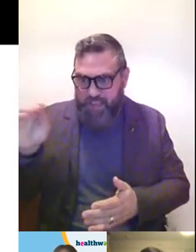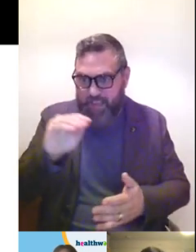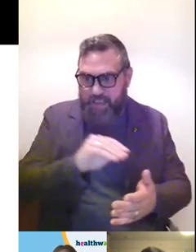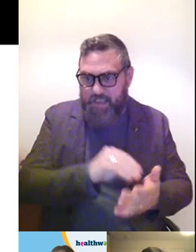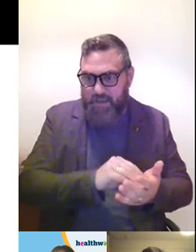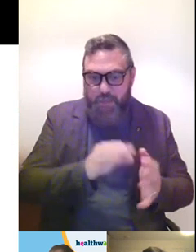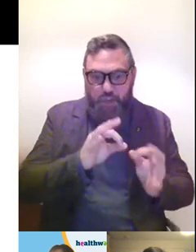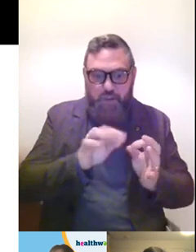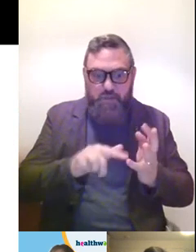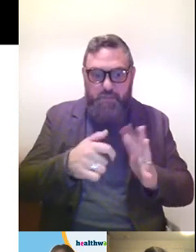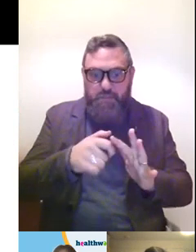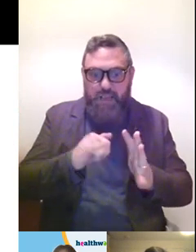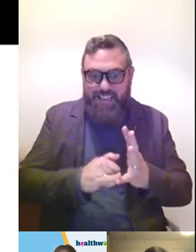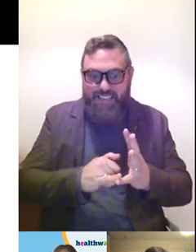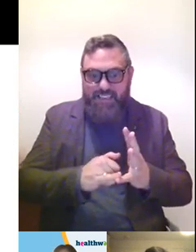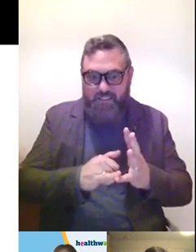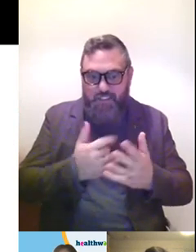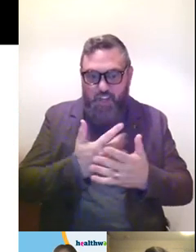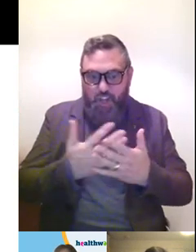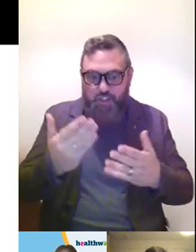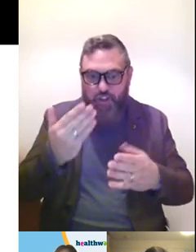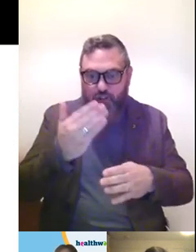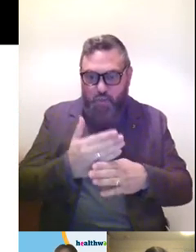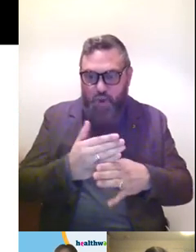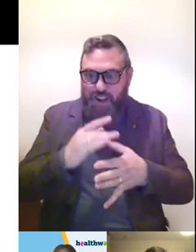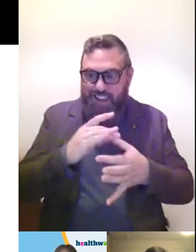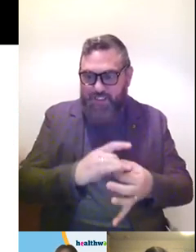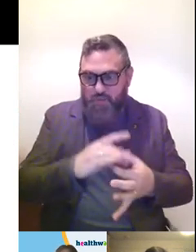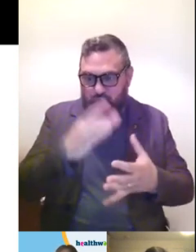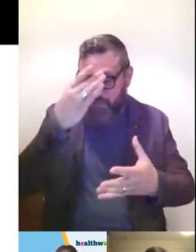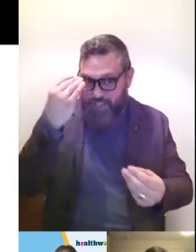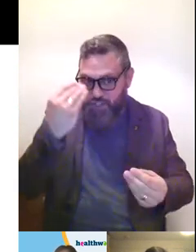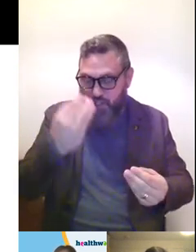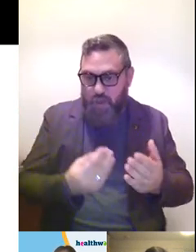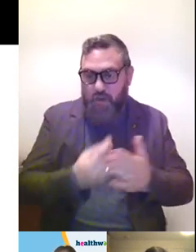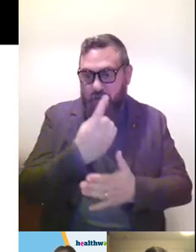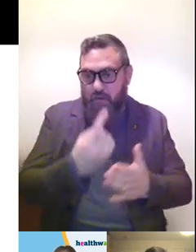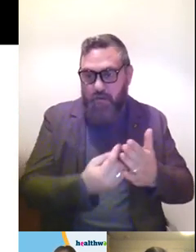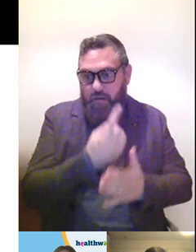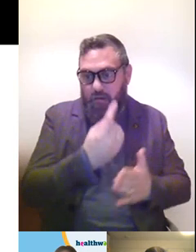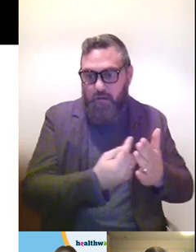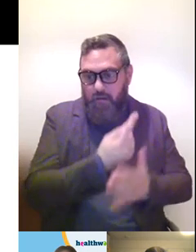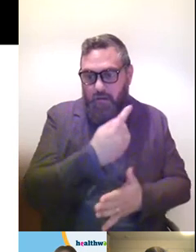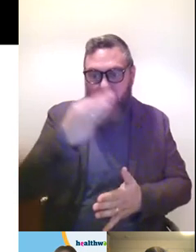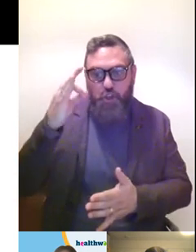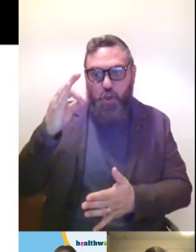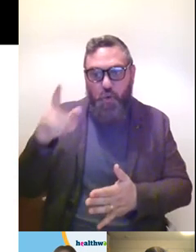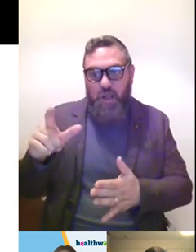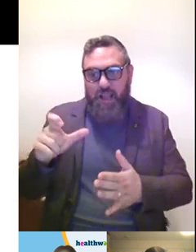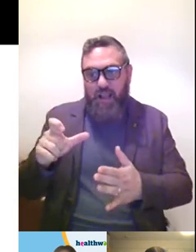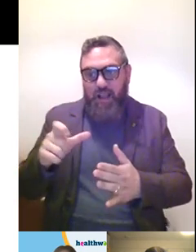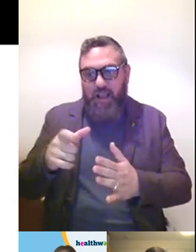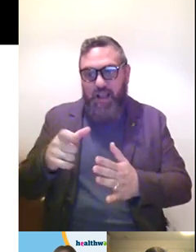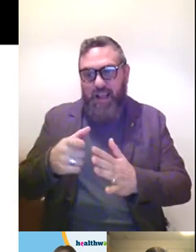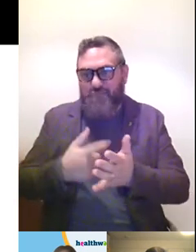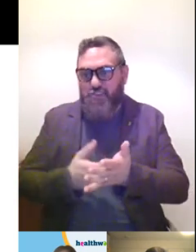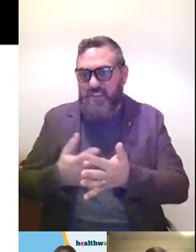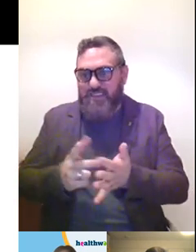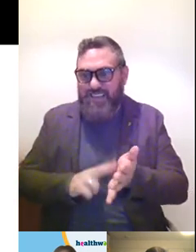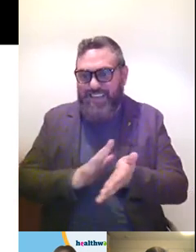is certainly kicking off quite a lot of work around dementia. And I know that Councillor Carol Heap, who